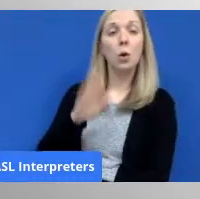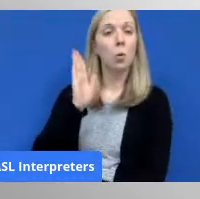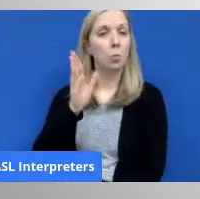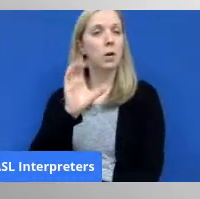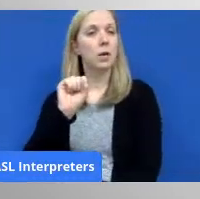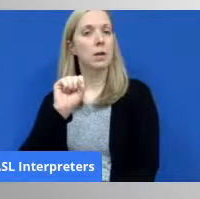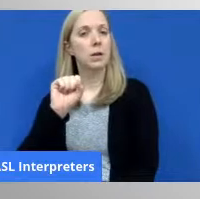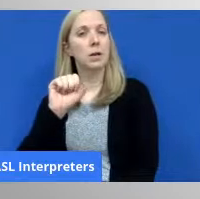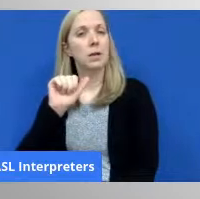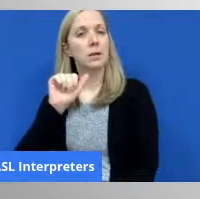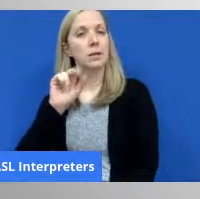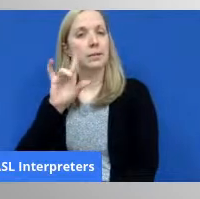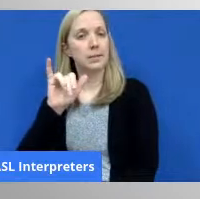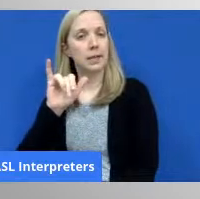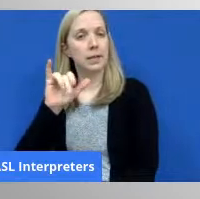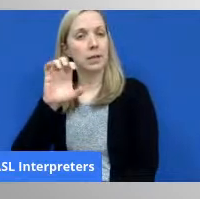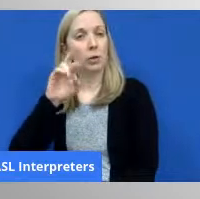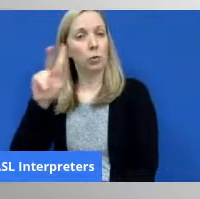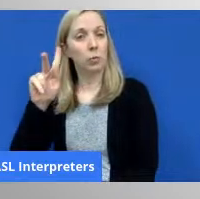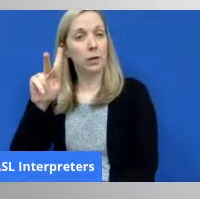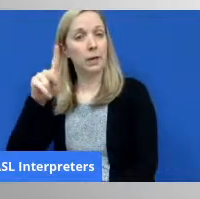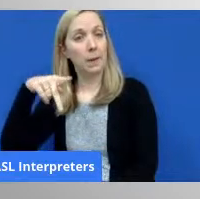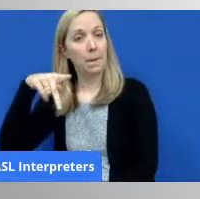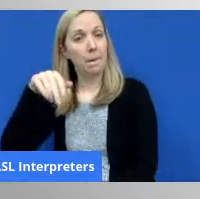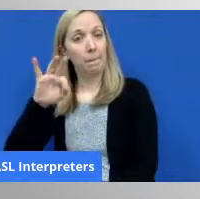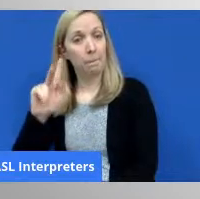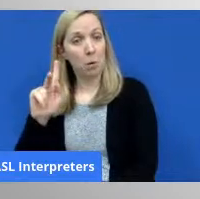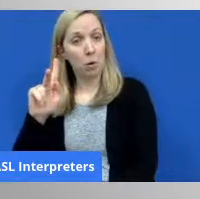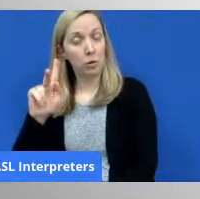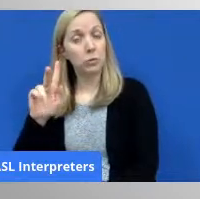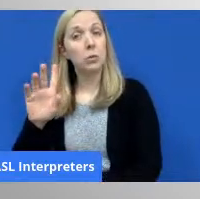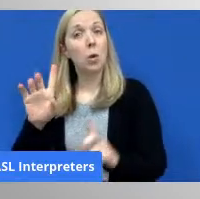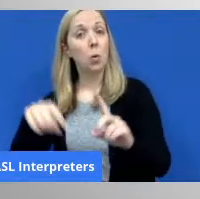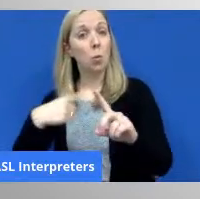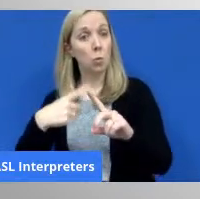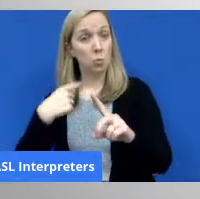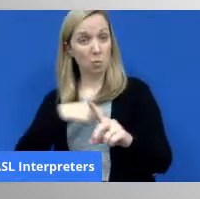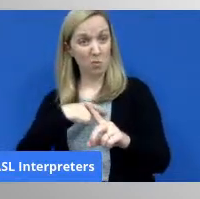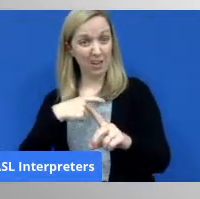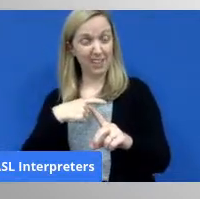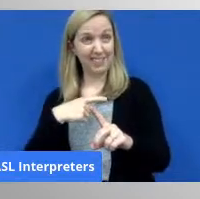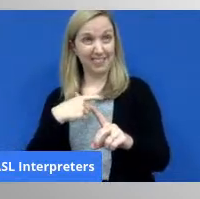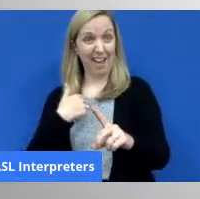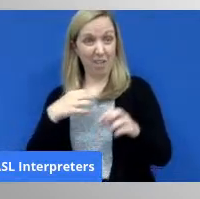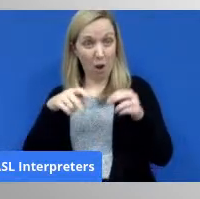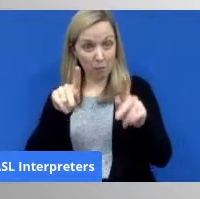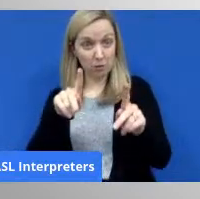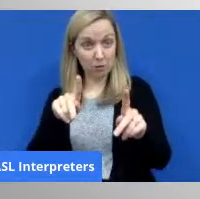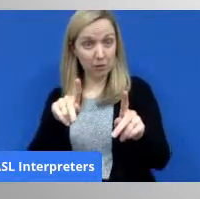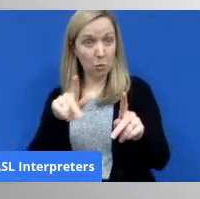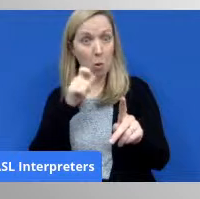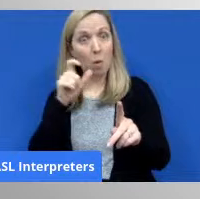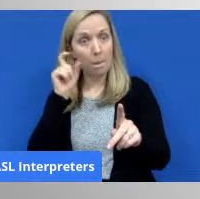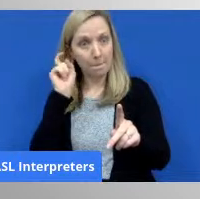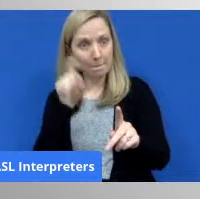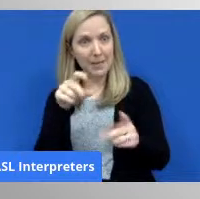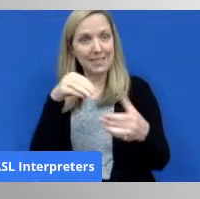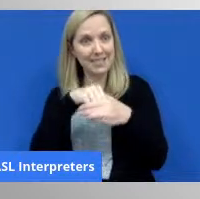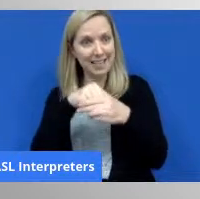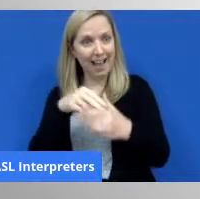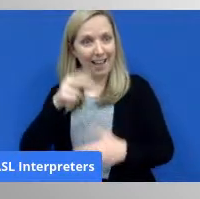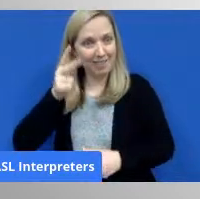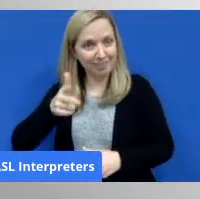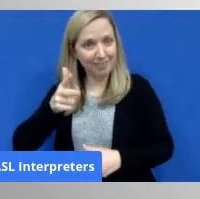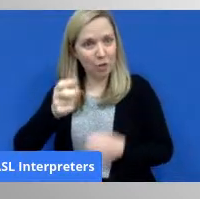can get to the point where we no longer have to rely on being in vehicles and we can put people on grounds and sit